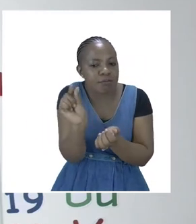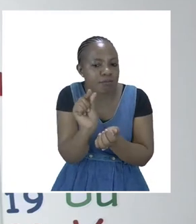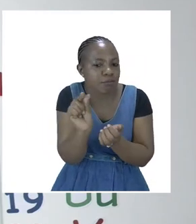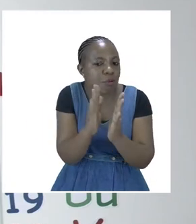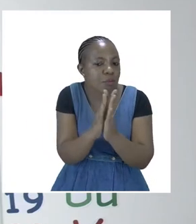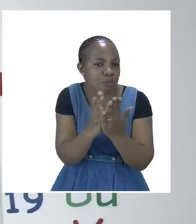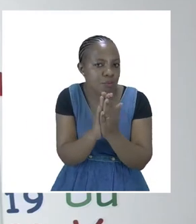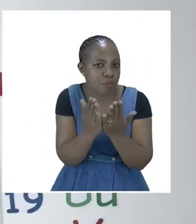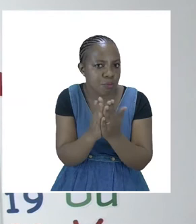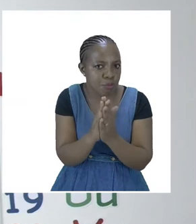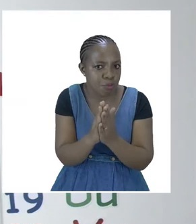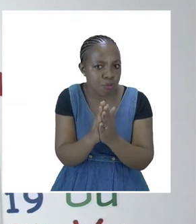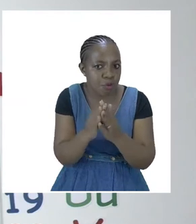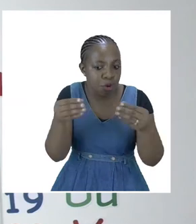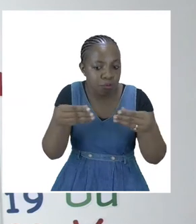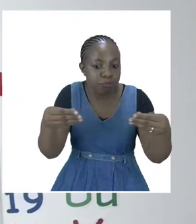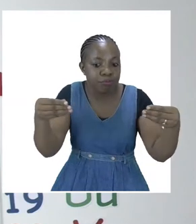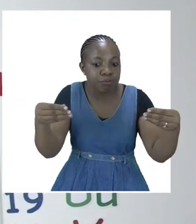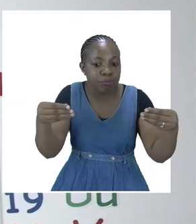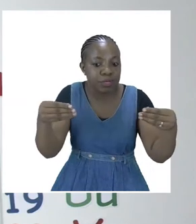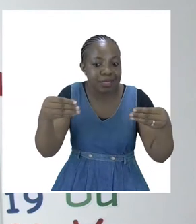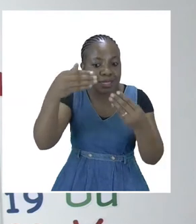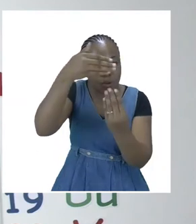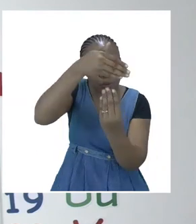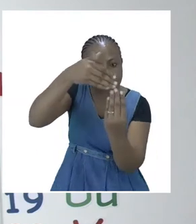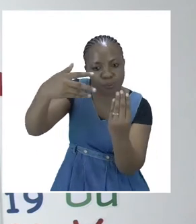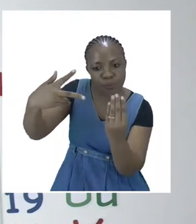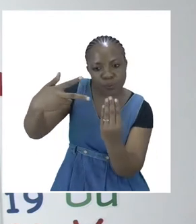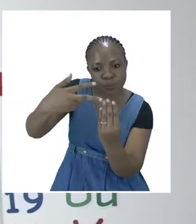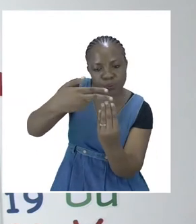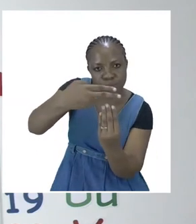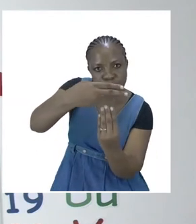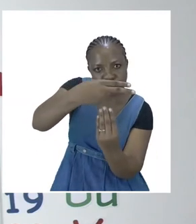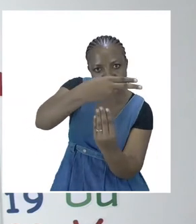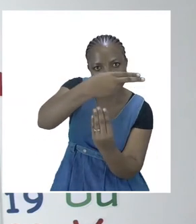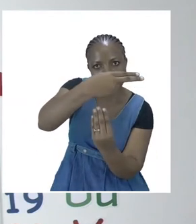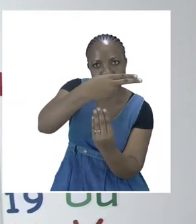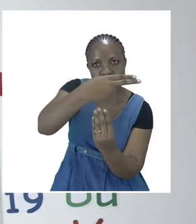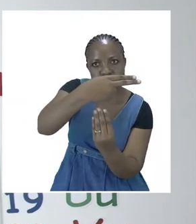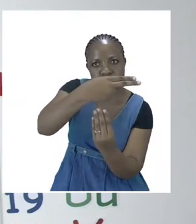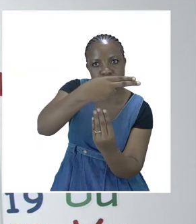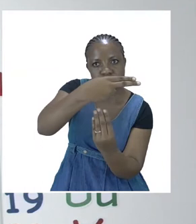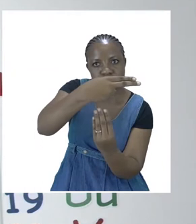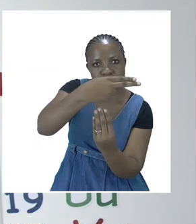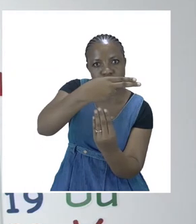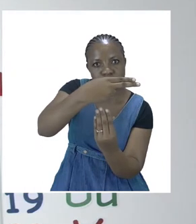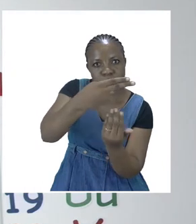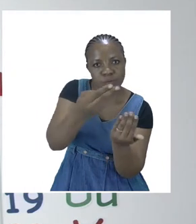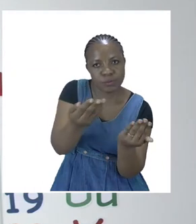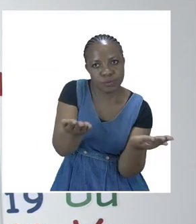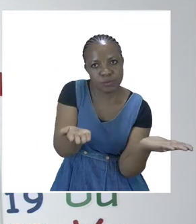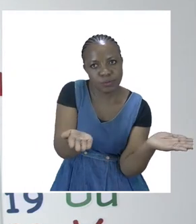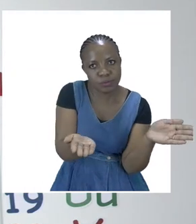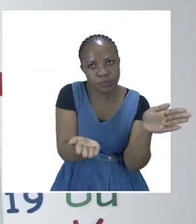booklet. Please cut the top of the lesson booklet with a pair of scissors and fold